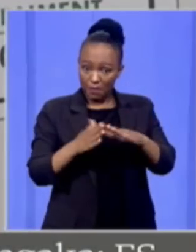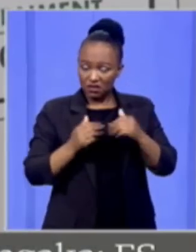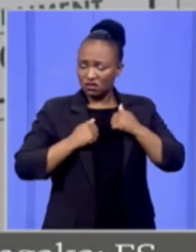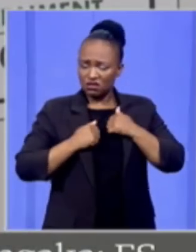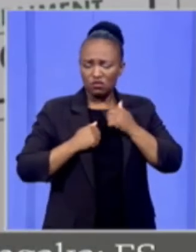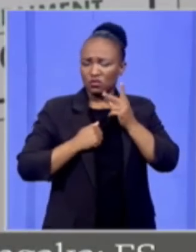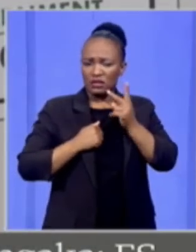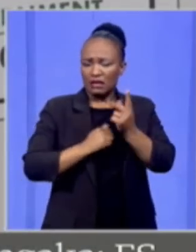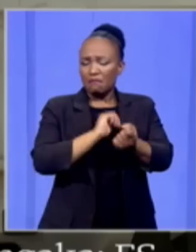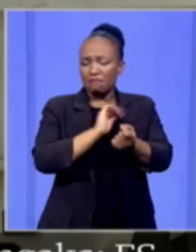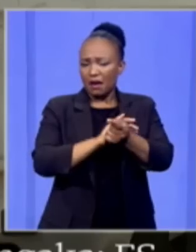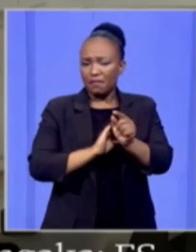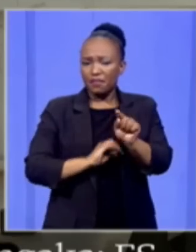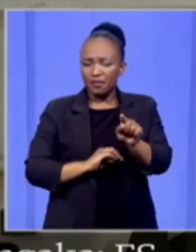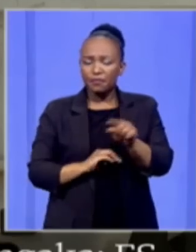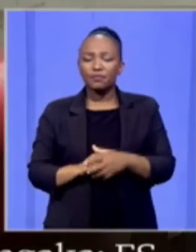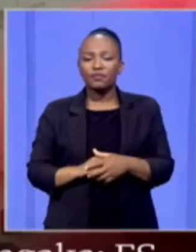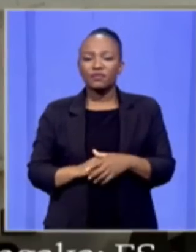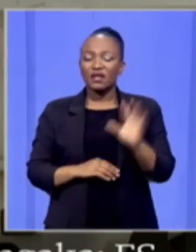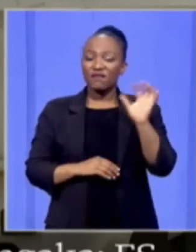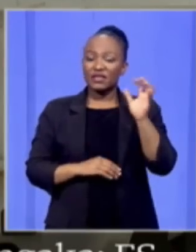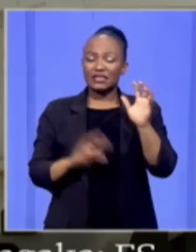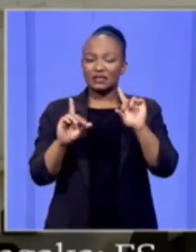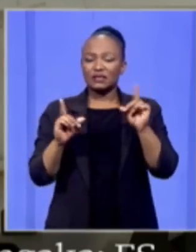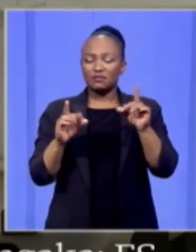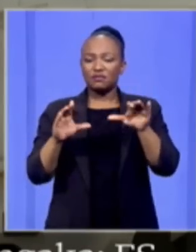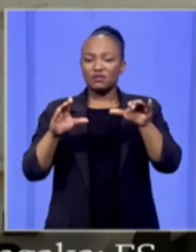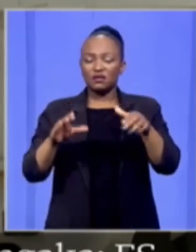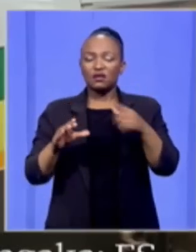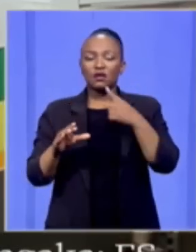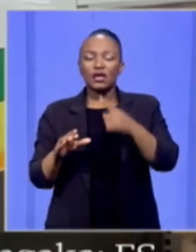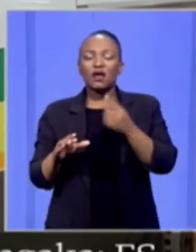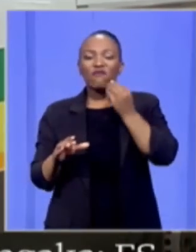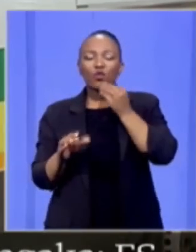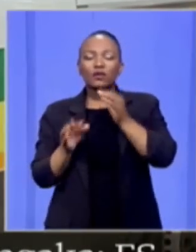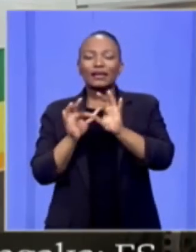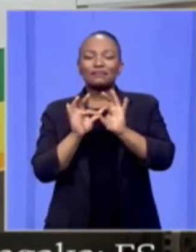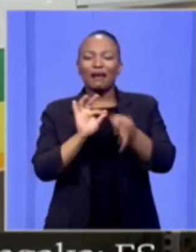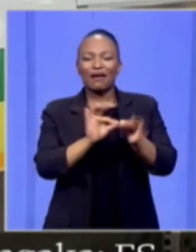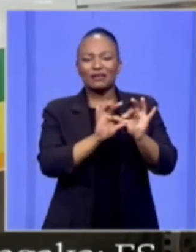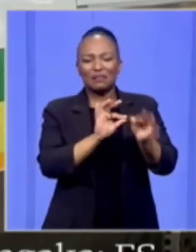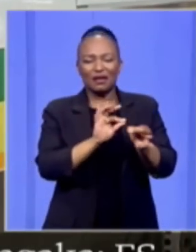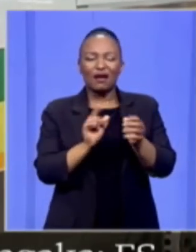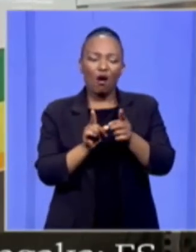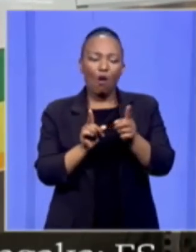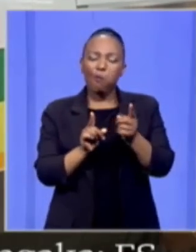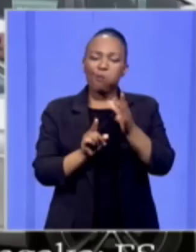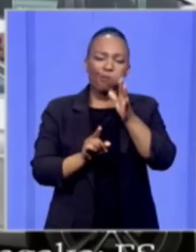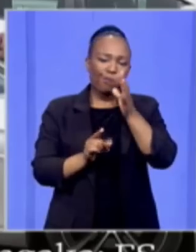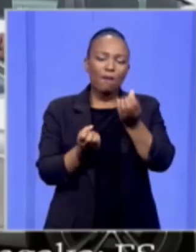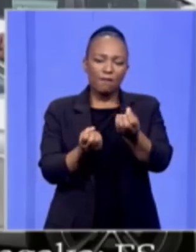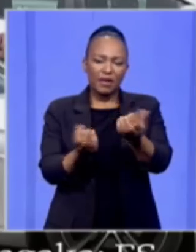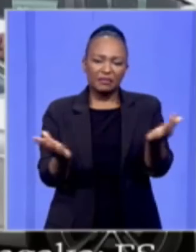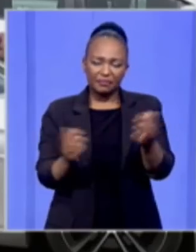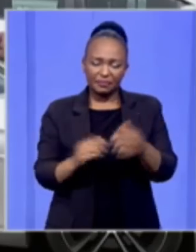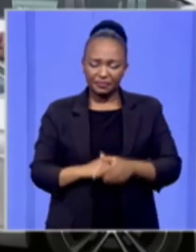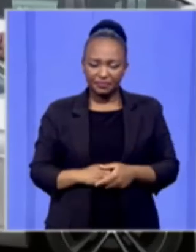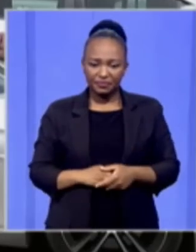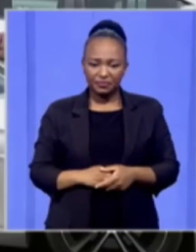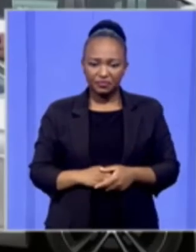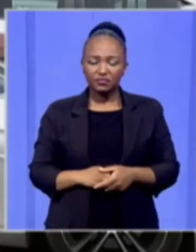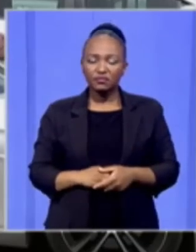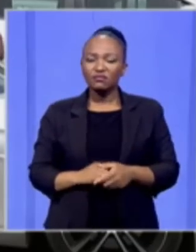Free State le re le tshwengwa ke sekgahla sa dijo tse felletsweng ke nako provinseng. Re kopa setjhaba kaofela se